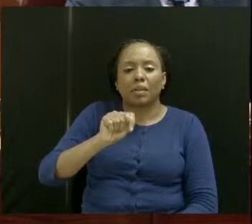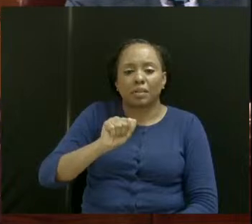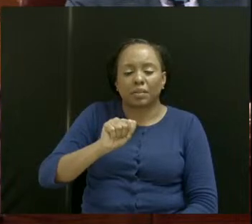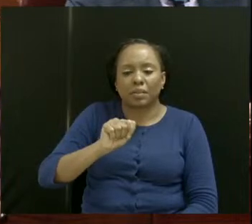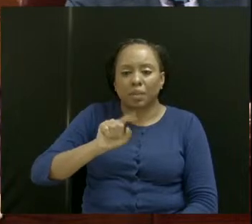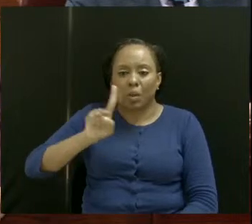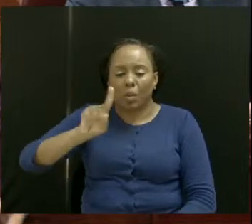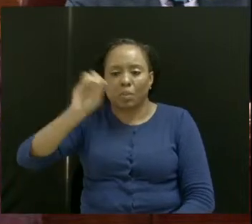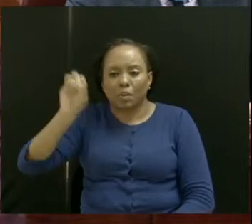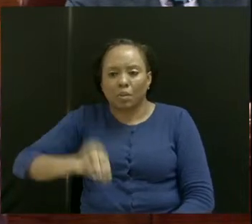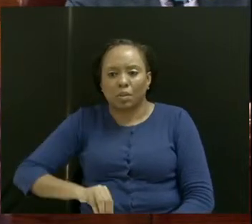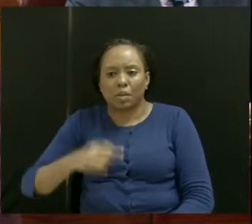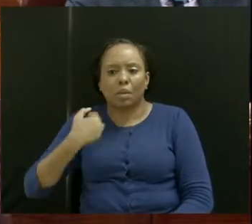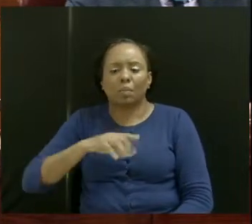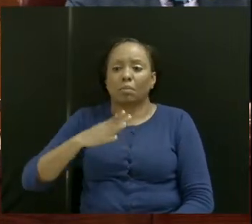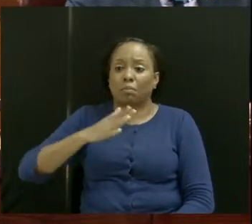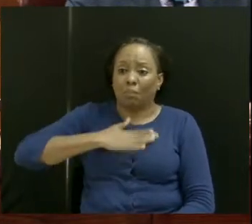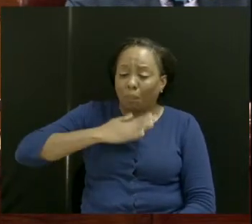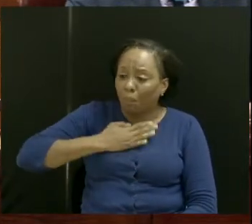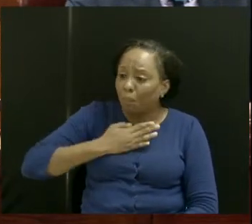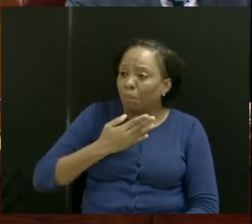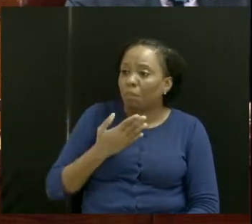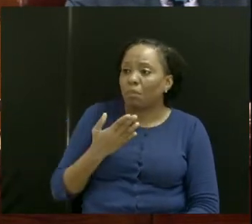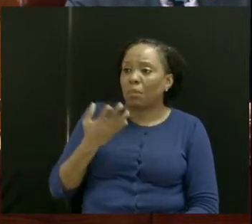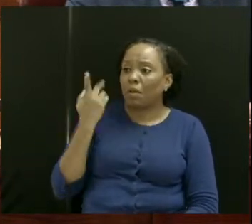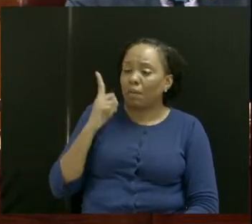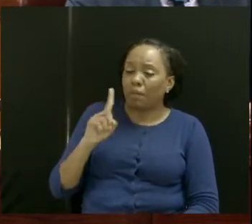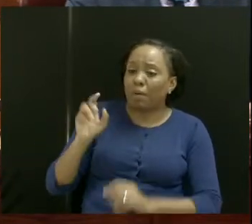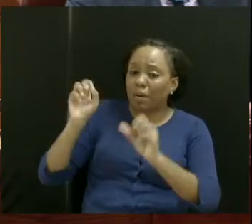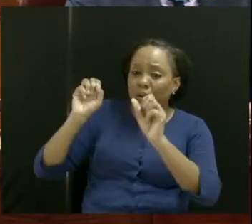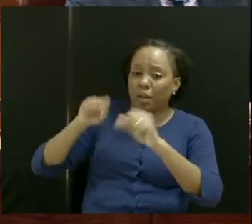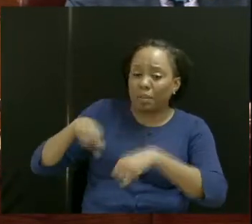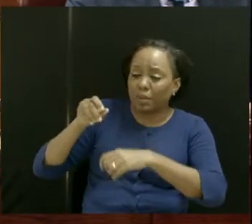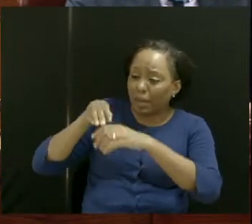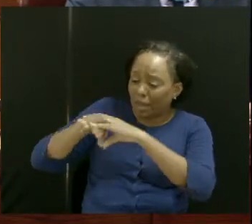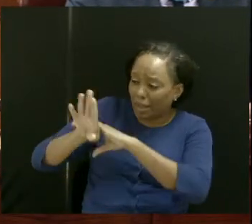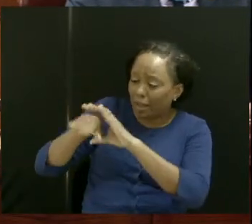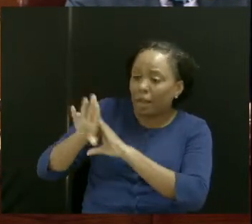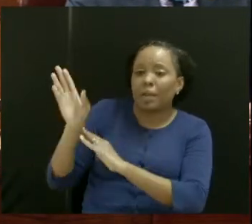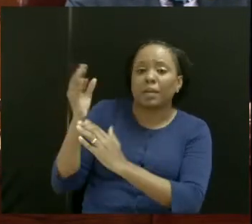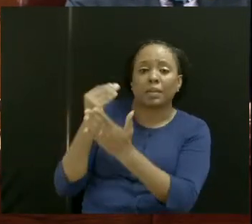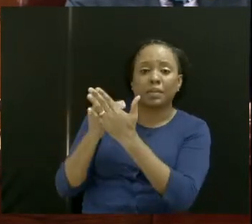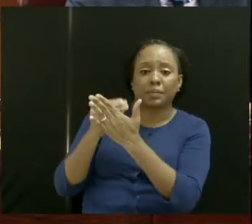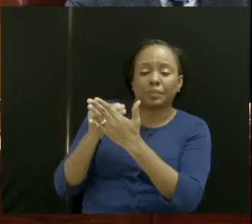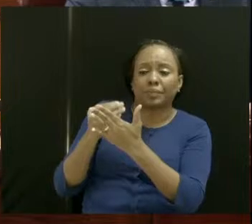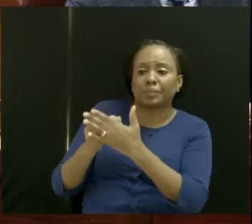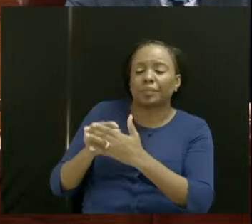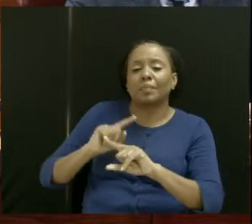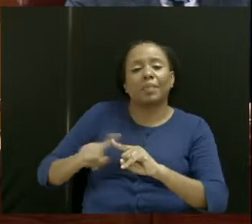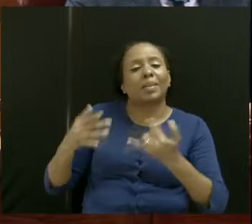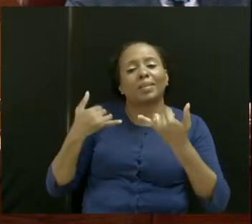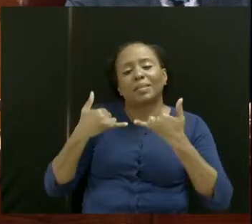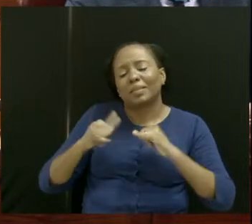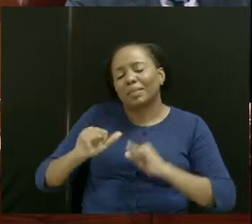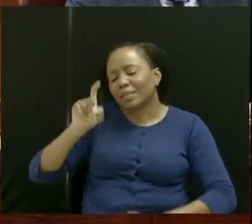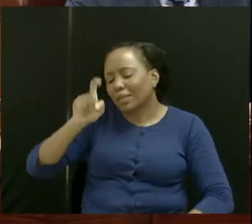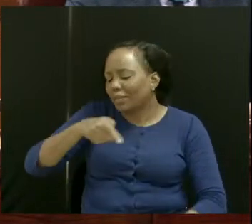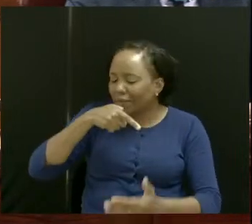glad for concessionary terms for accessing these loans. But at the end of the day, it is still debt to be